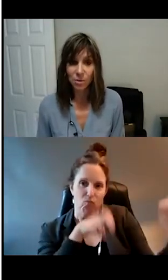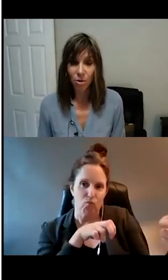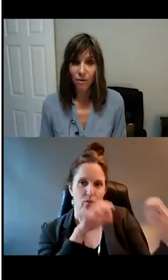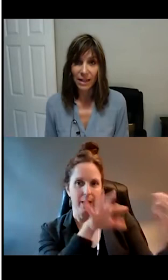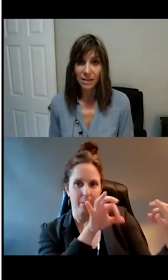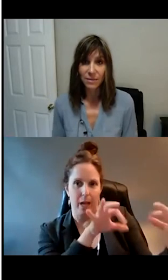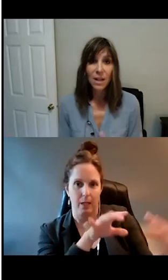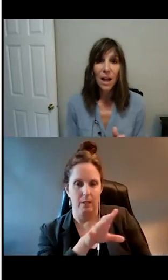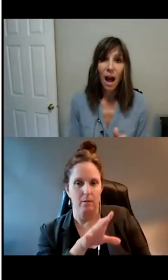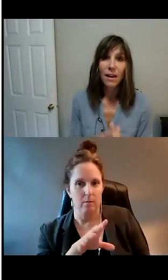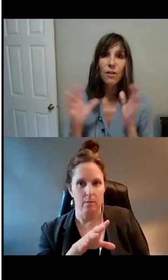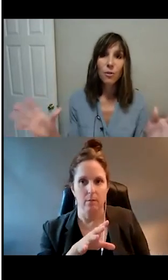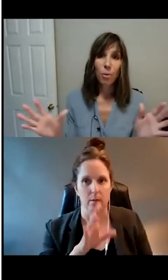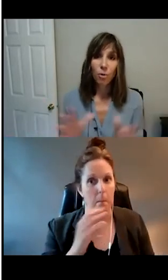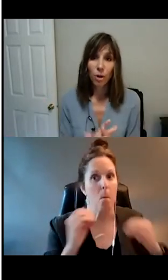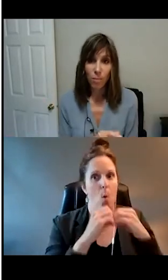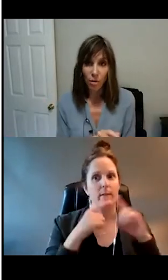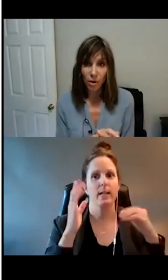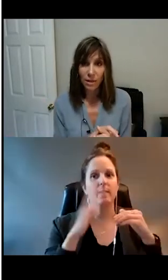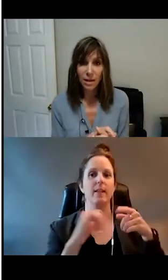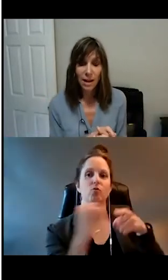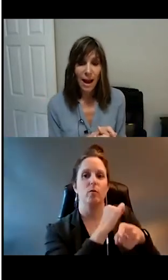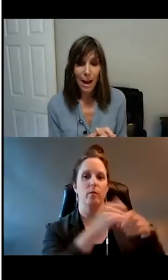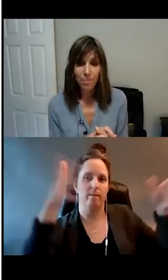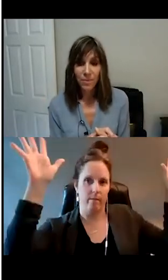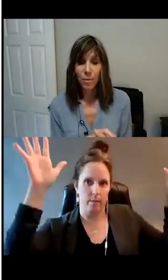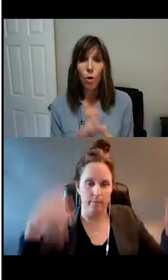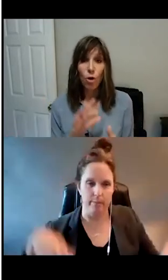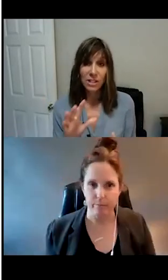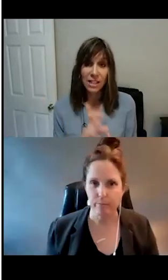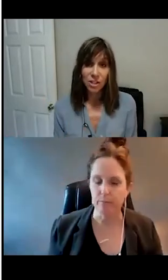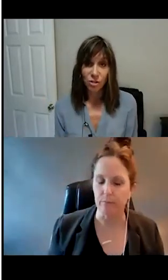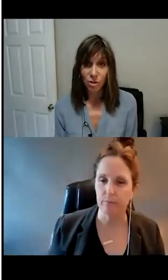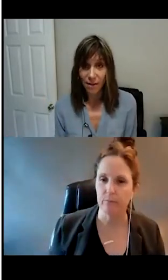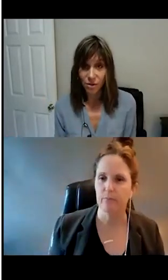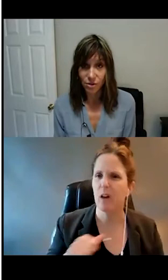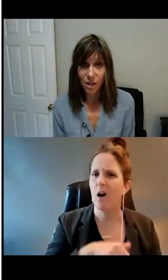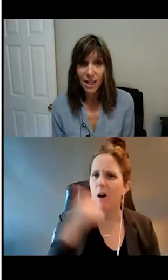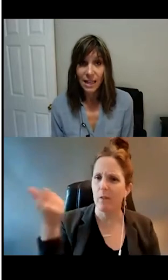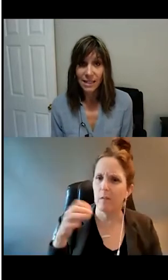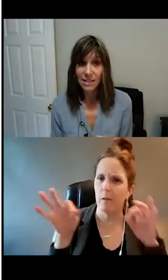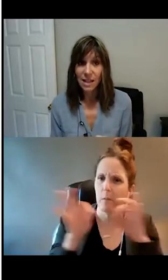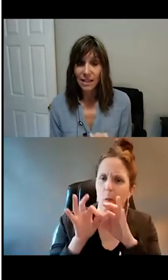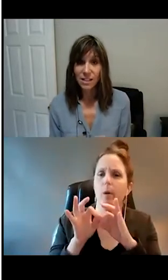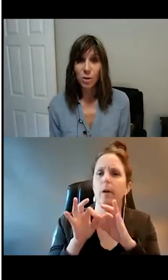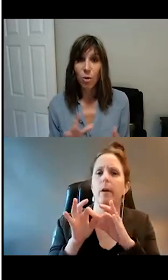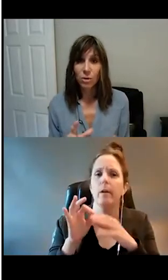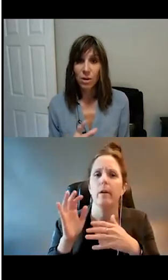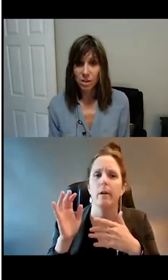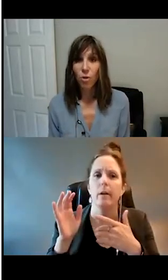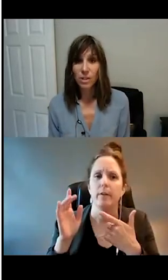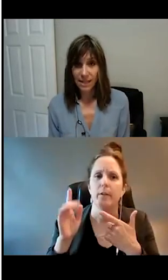going to be much more effective. Another important component from the organizational drivers is